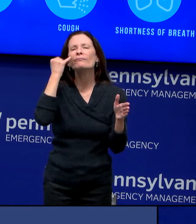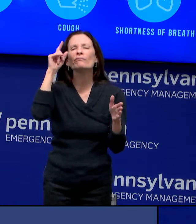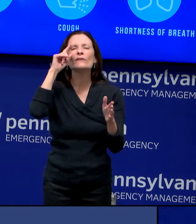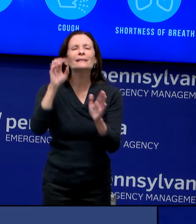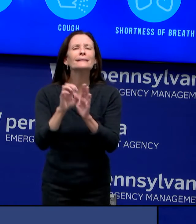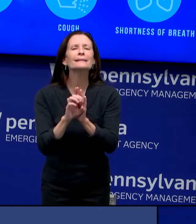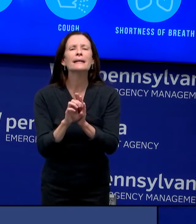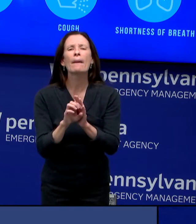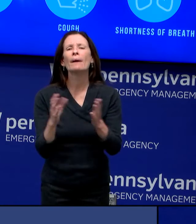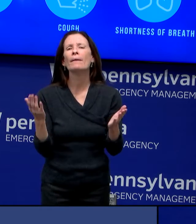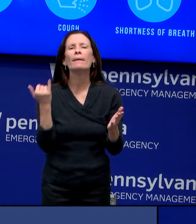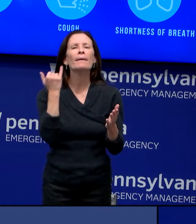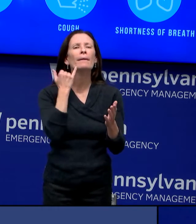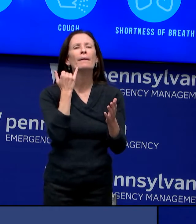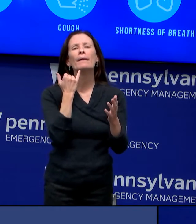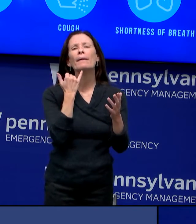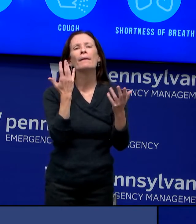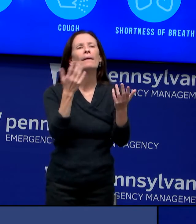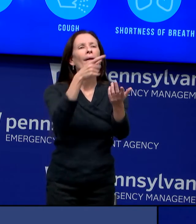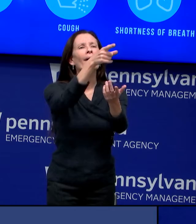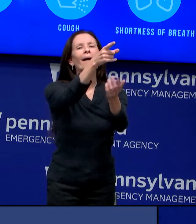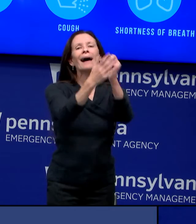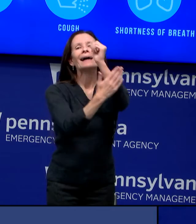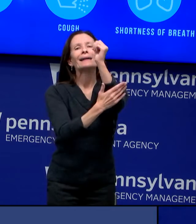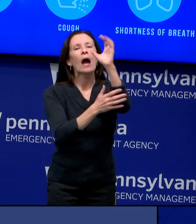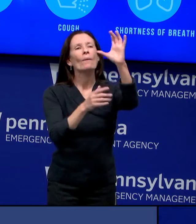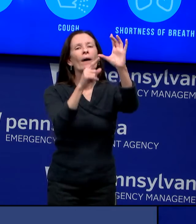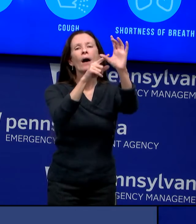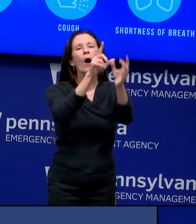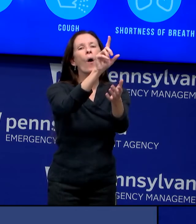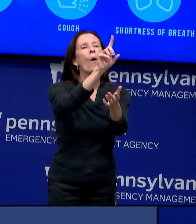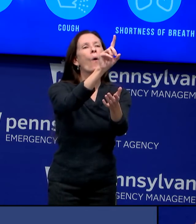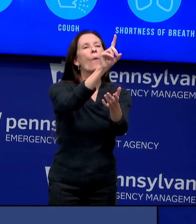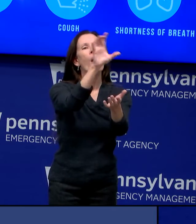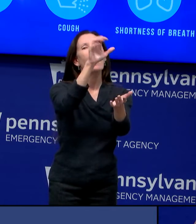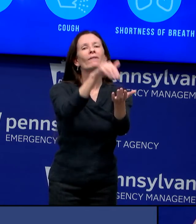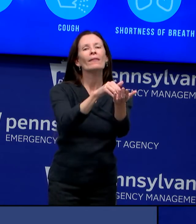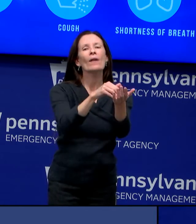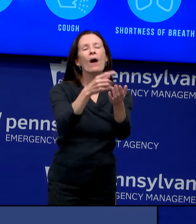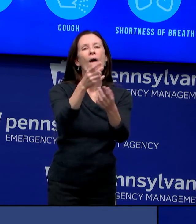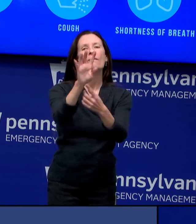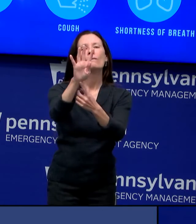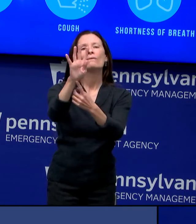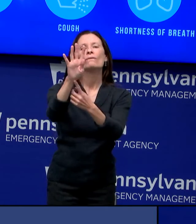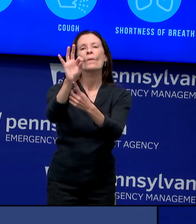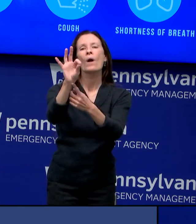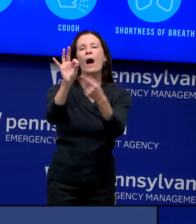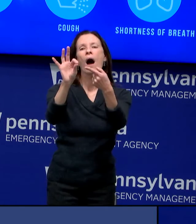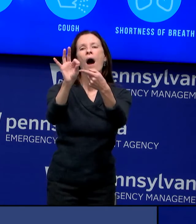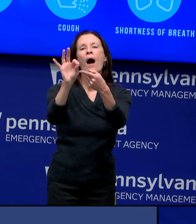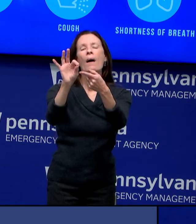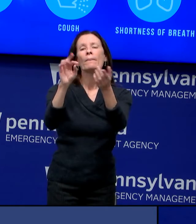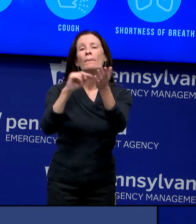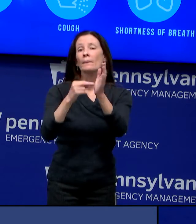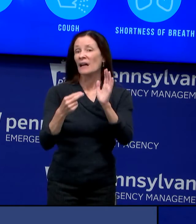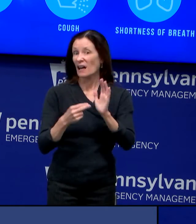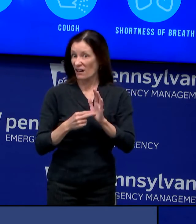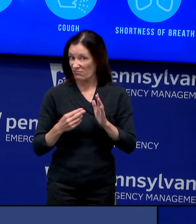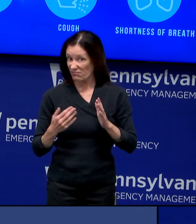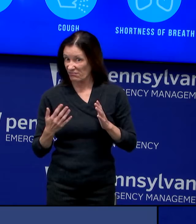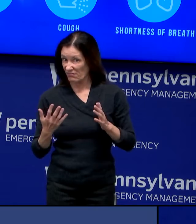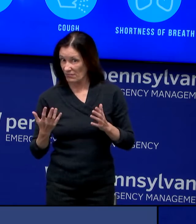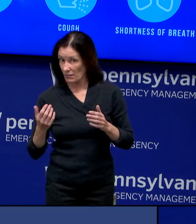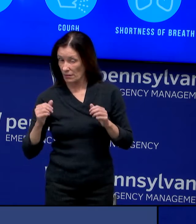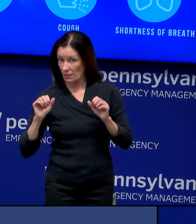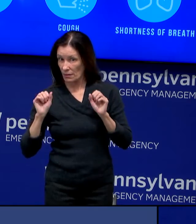that benchmark for being considered to move to yellow? So it's hard for me to comment on whether it was 49 or 50,